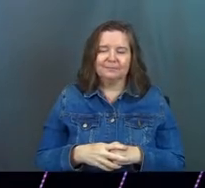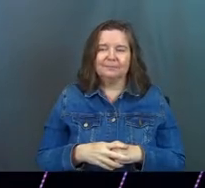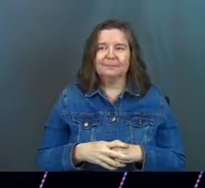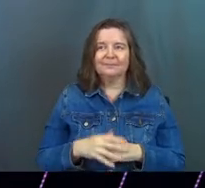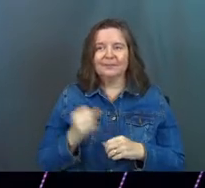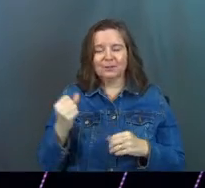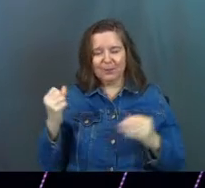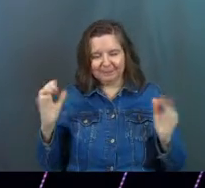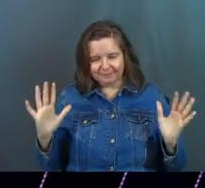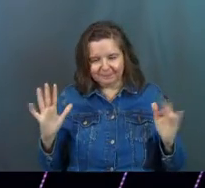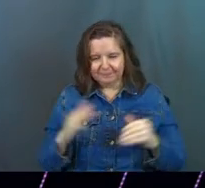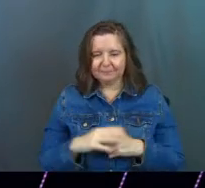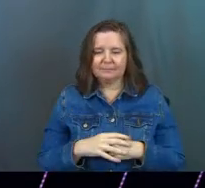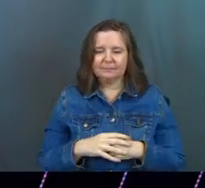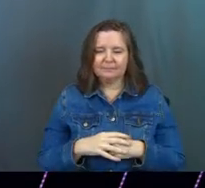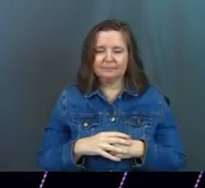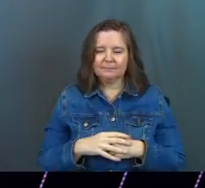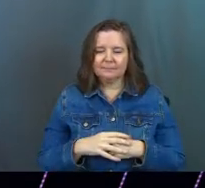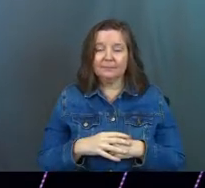So